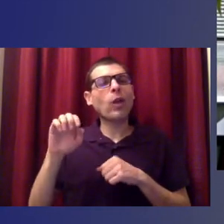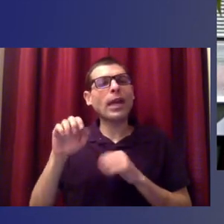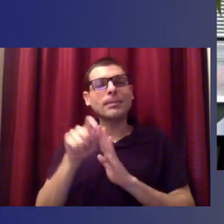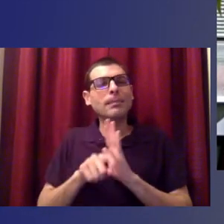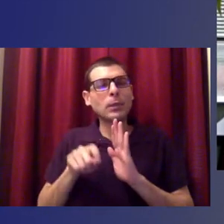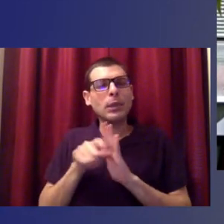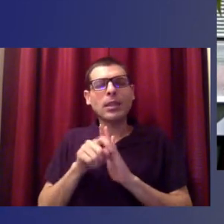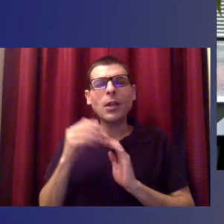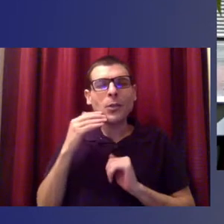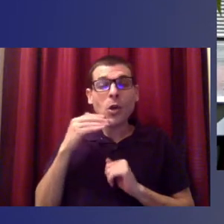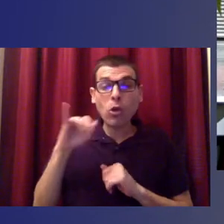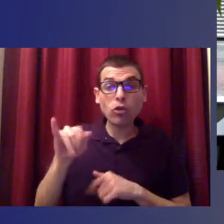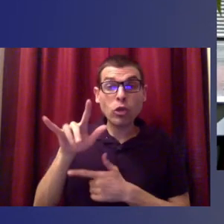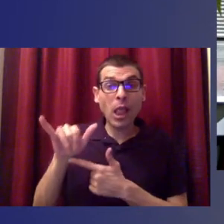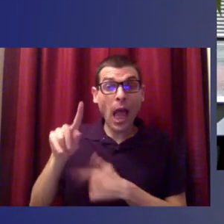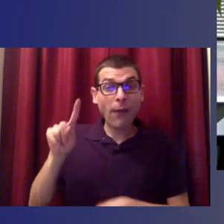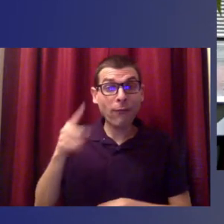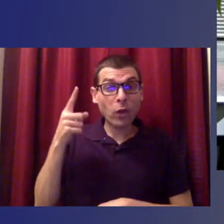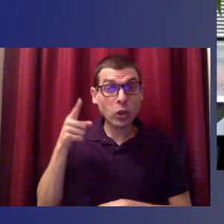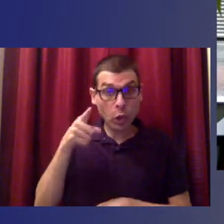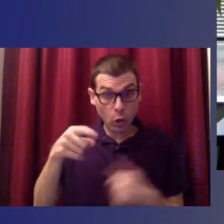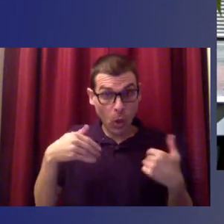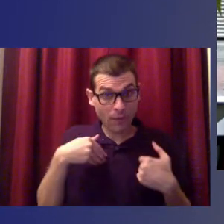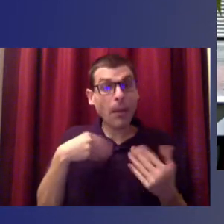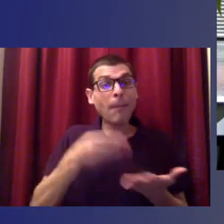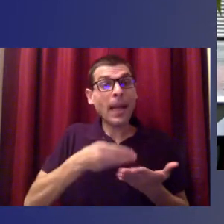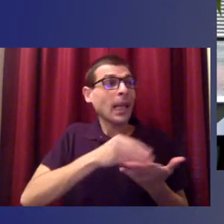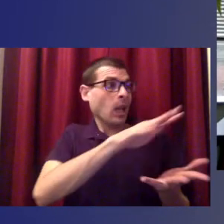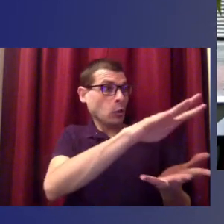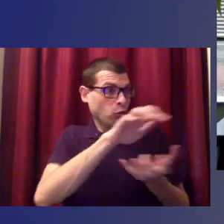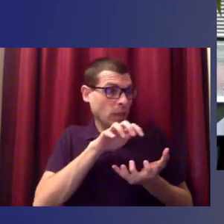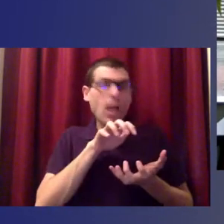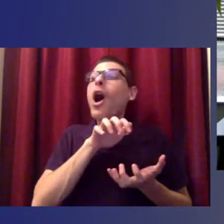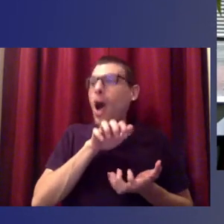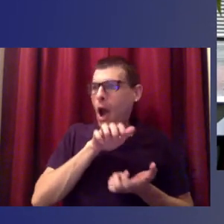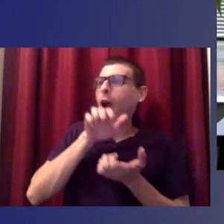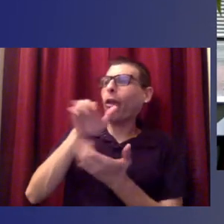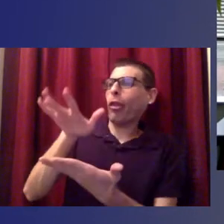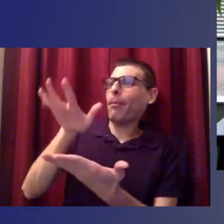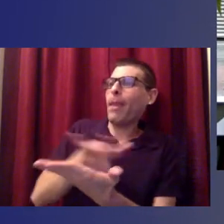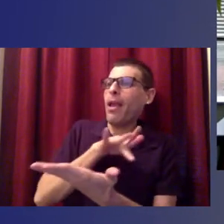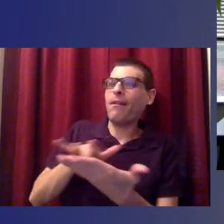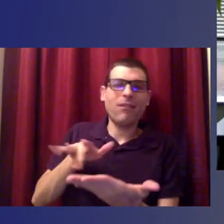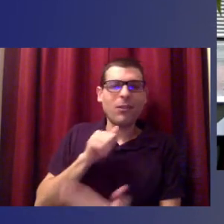have all the money to pay back their back rent. And we did do,